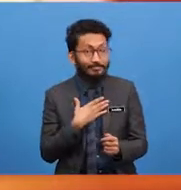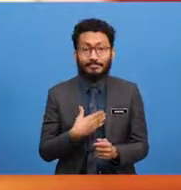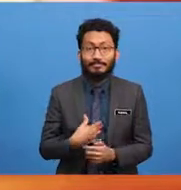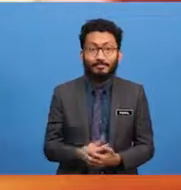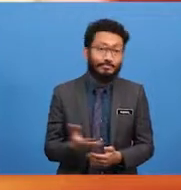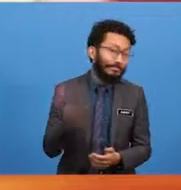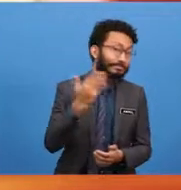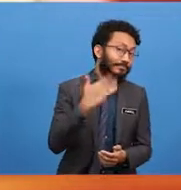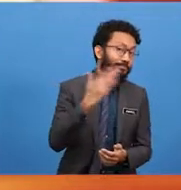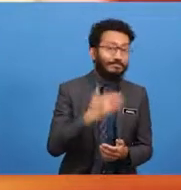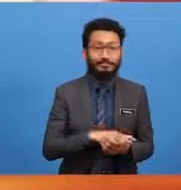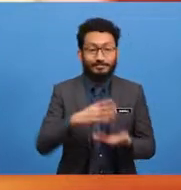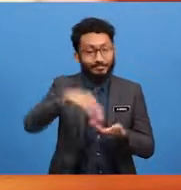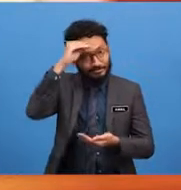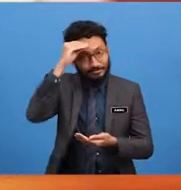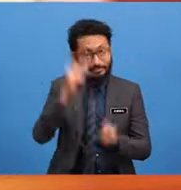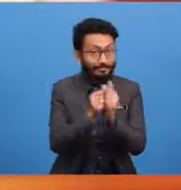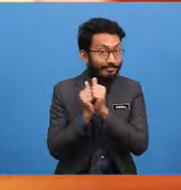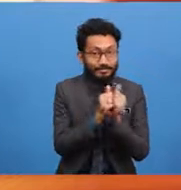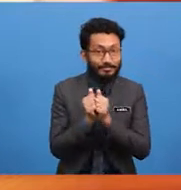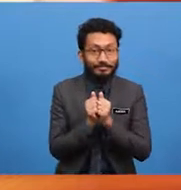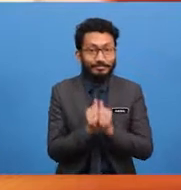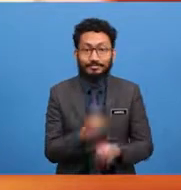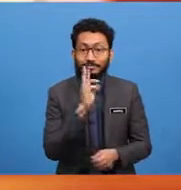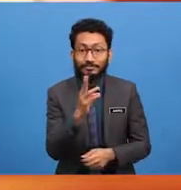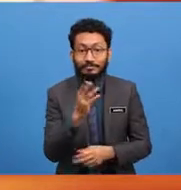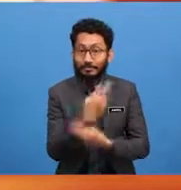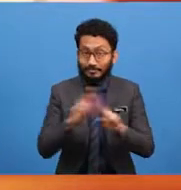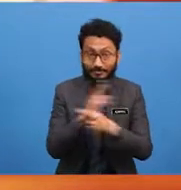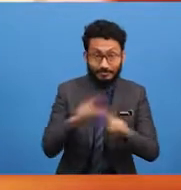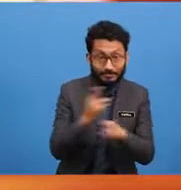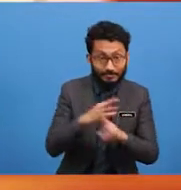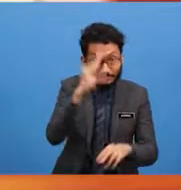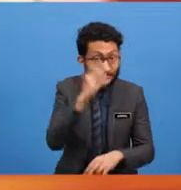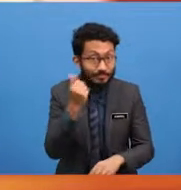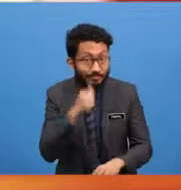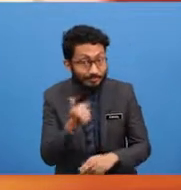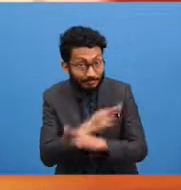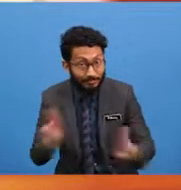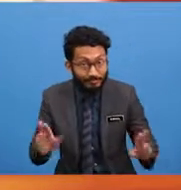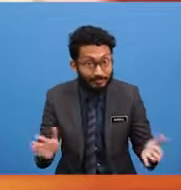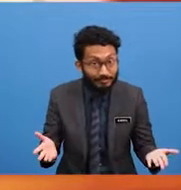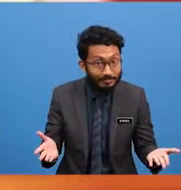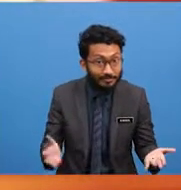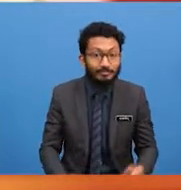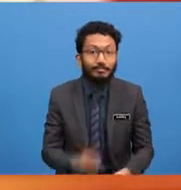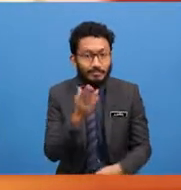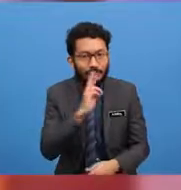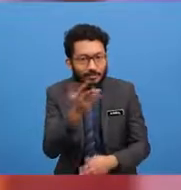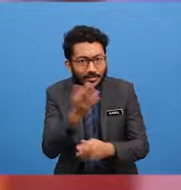learn together. Are you ready, boys and girls? Are you ready,